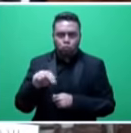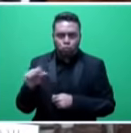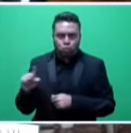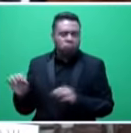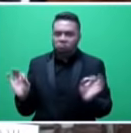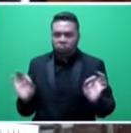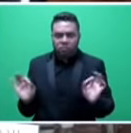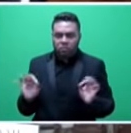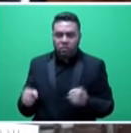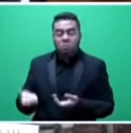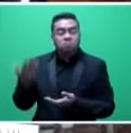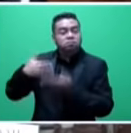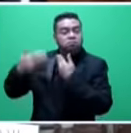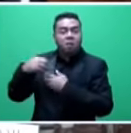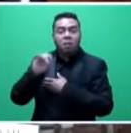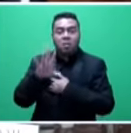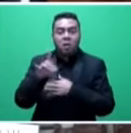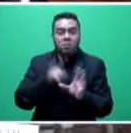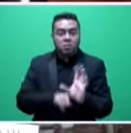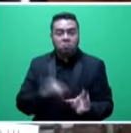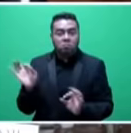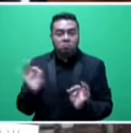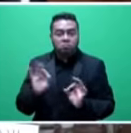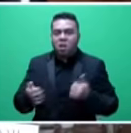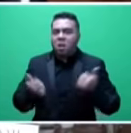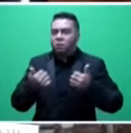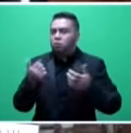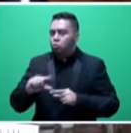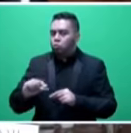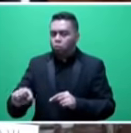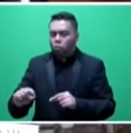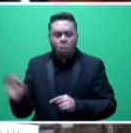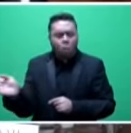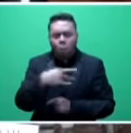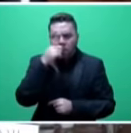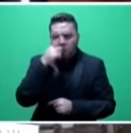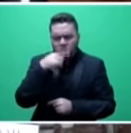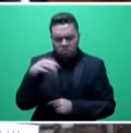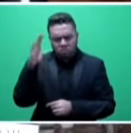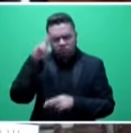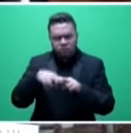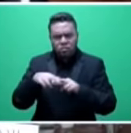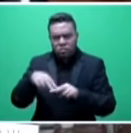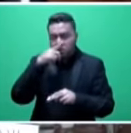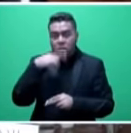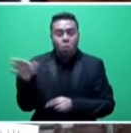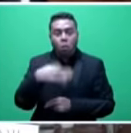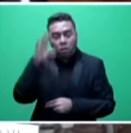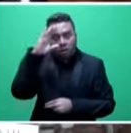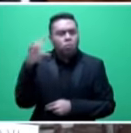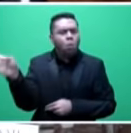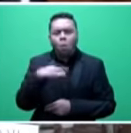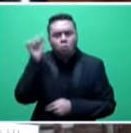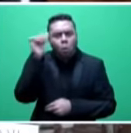in the past 10 years. The people of this country know this. Mr. Speaker, sir, let me recall some